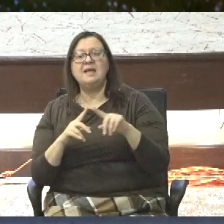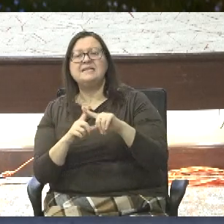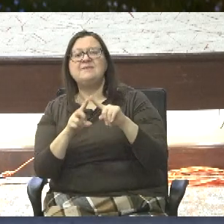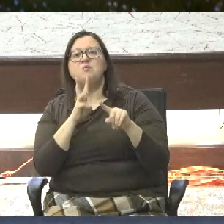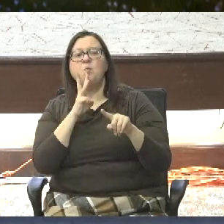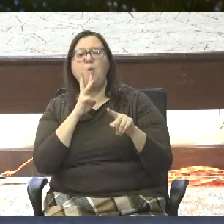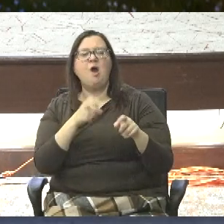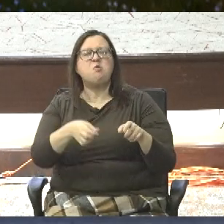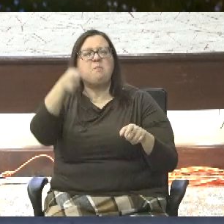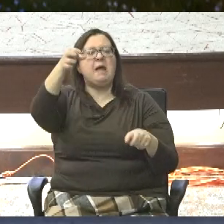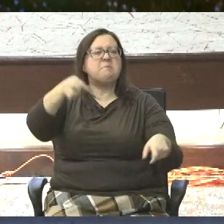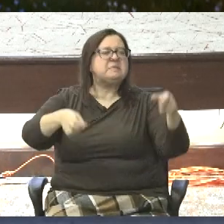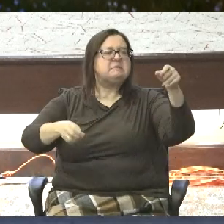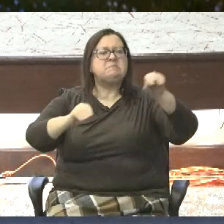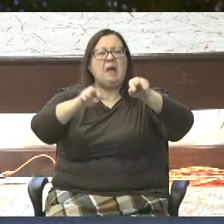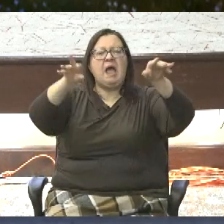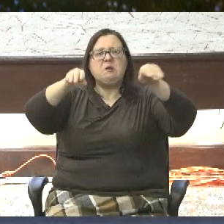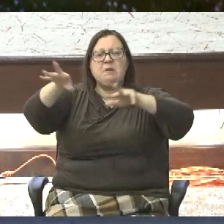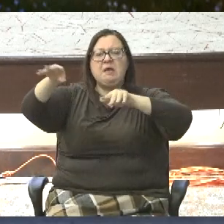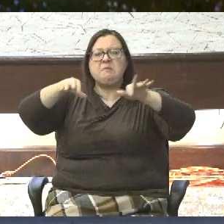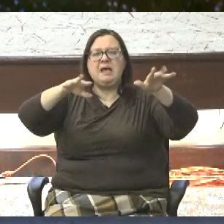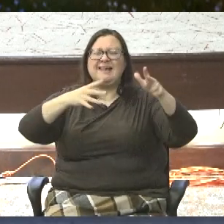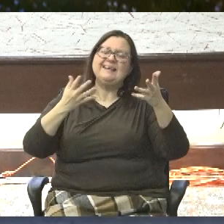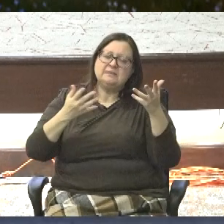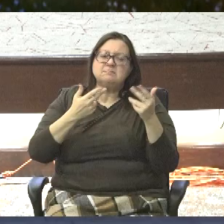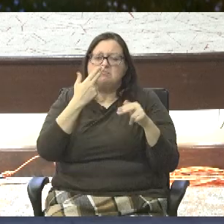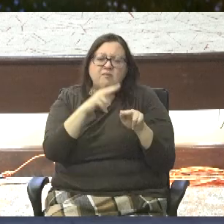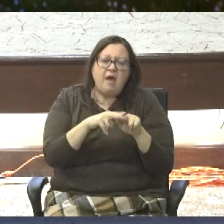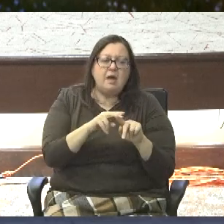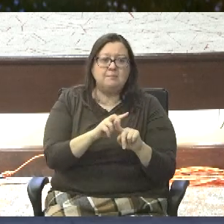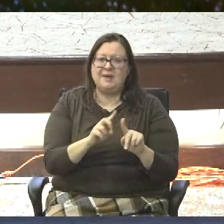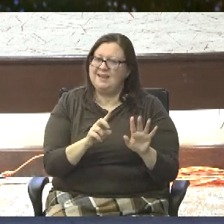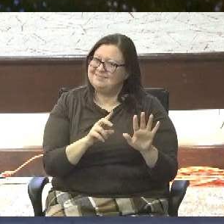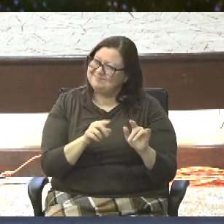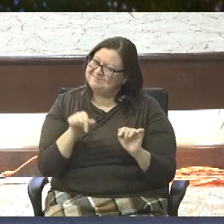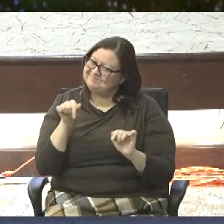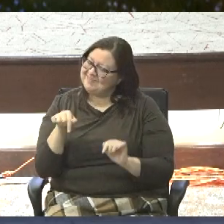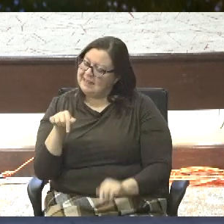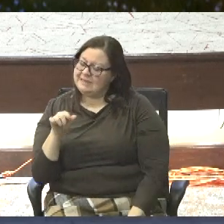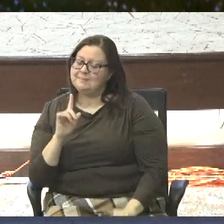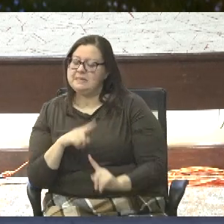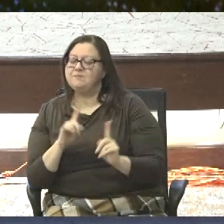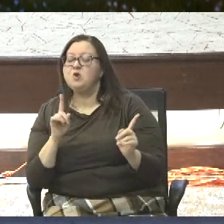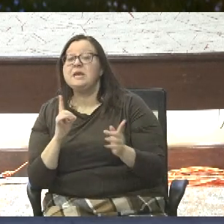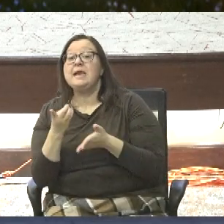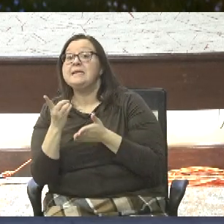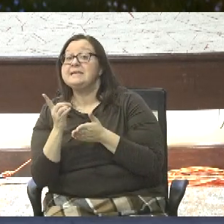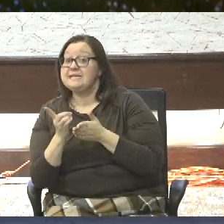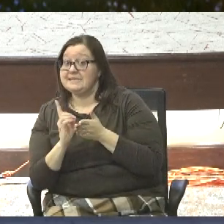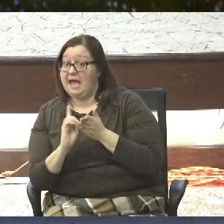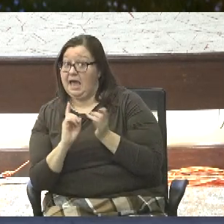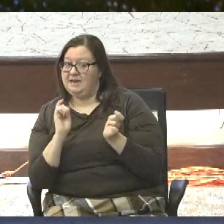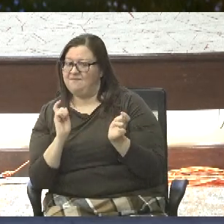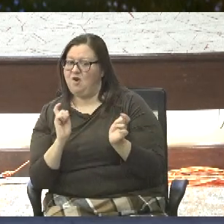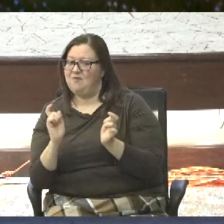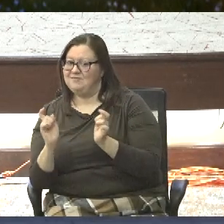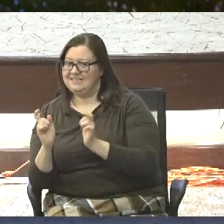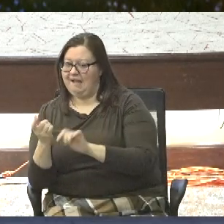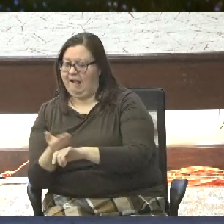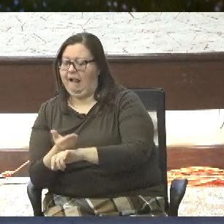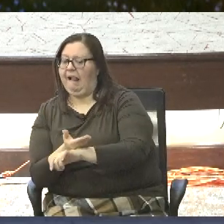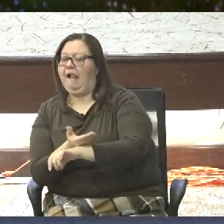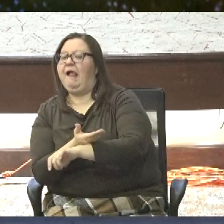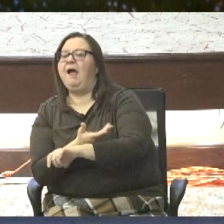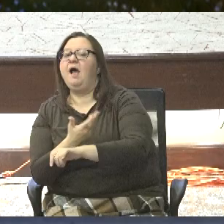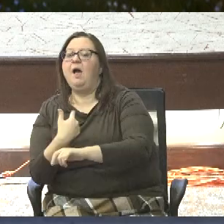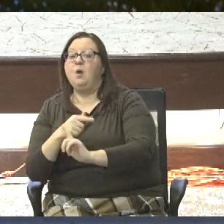water pipes coming up and spraying and colorful. But as design has evolved, we really wanted